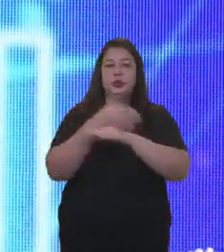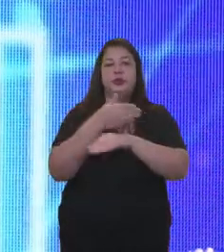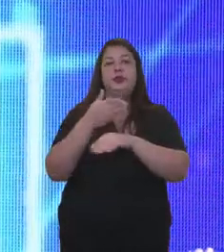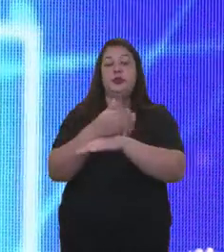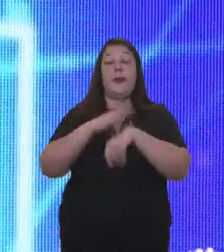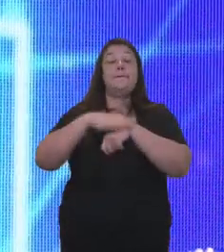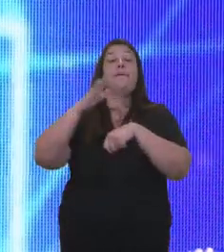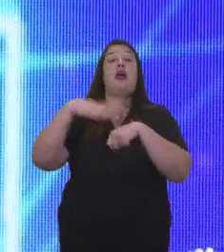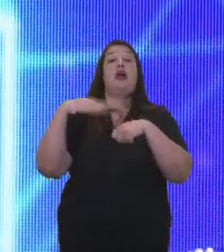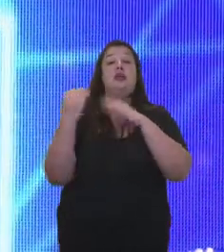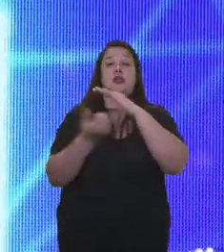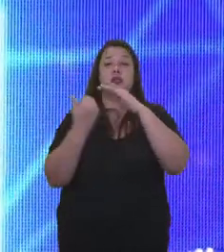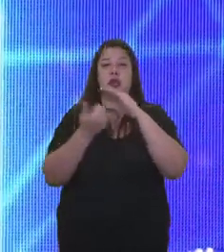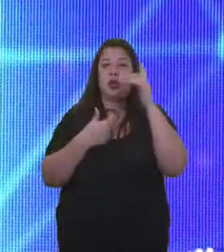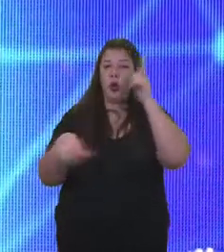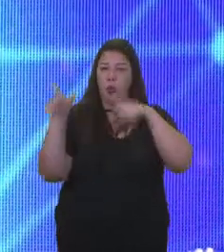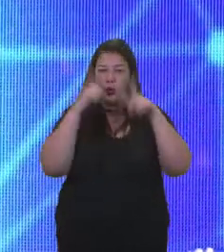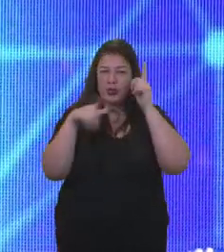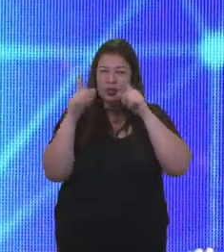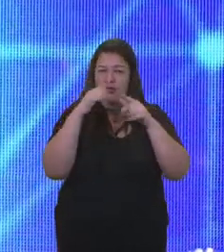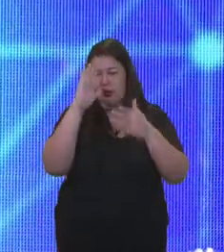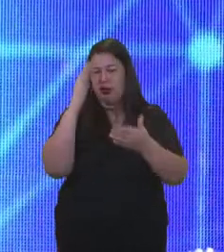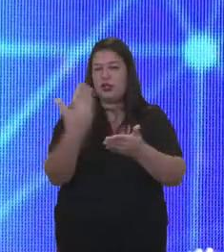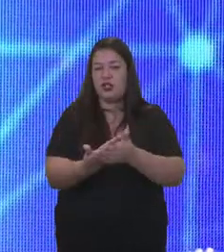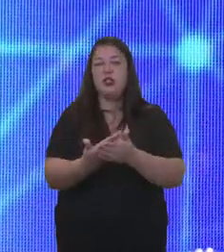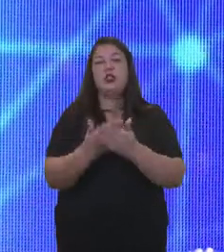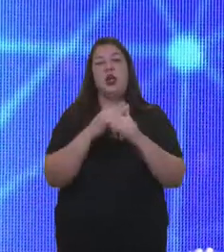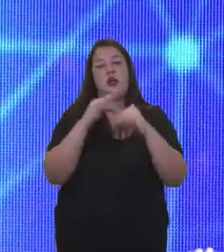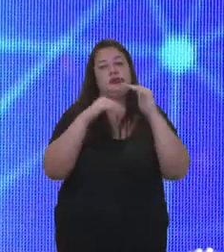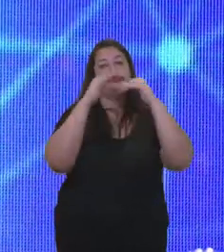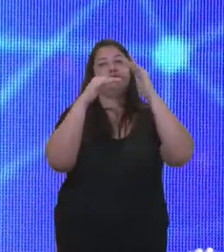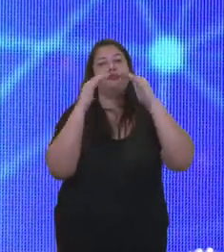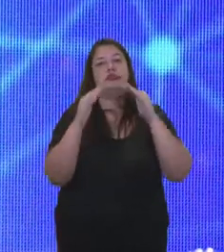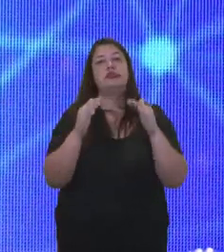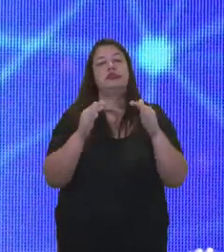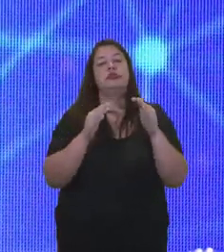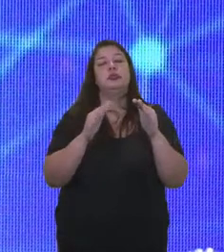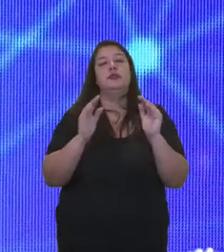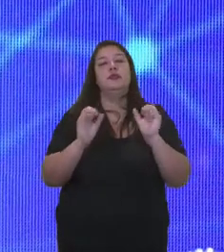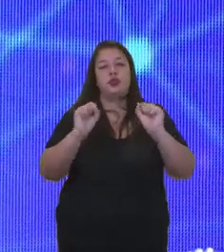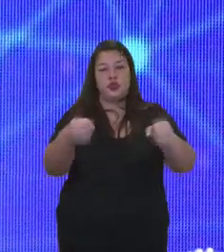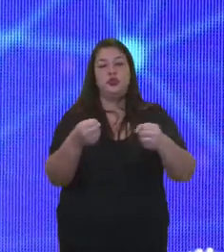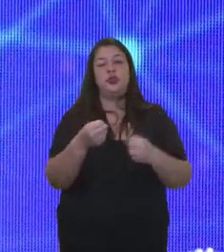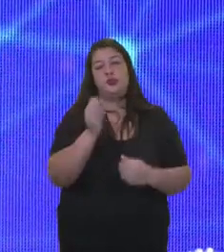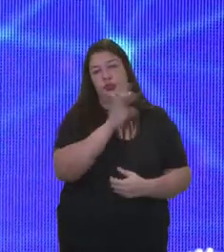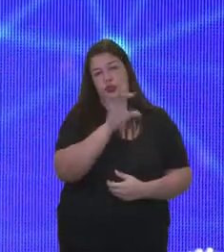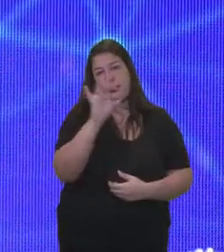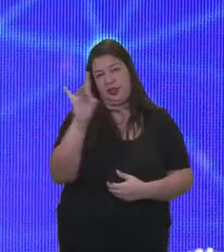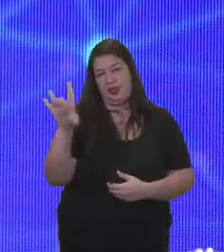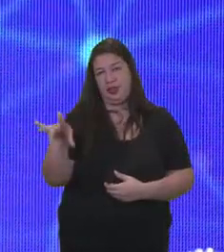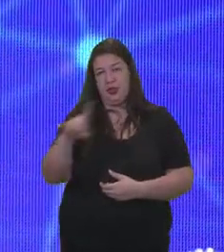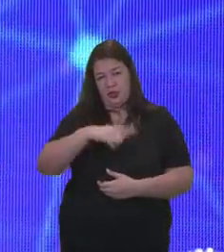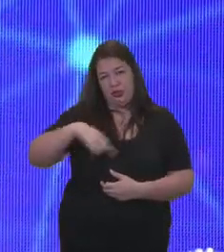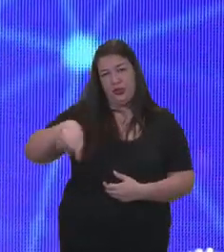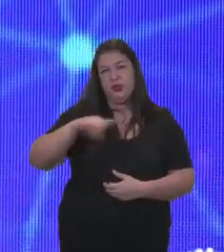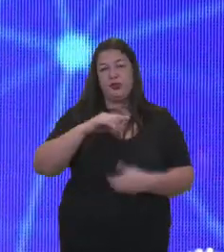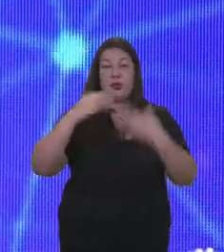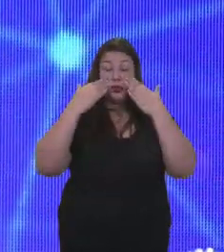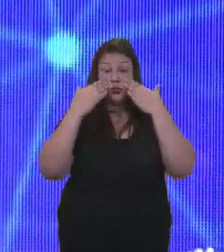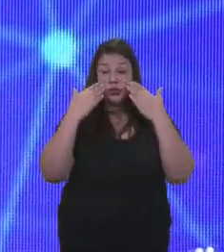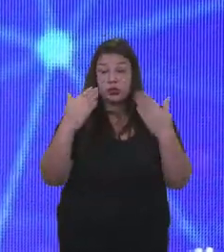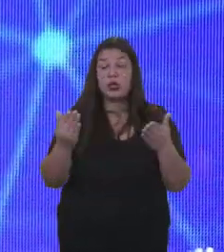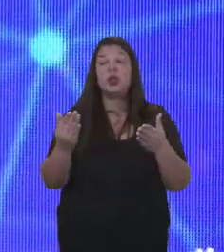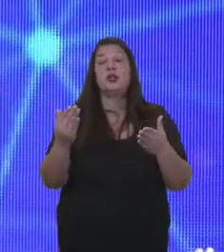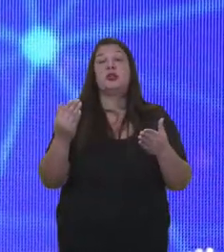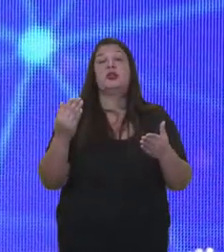more, and ever more companies will believe in our potency and validate all the things that all of us have